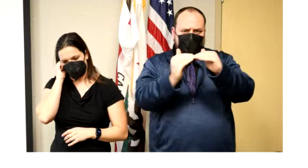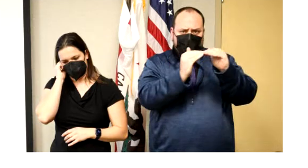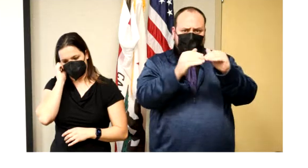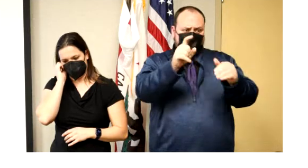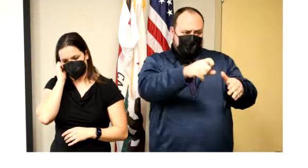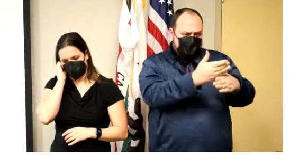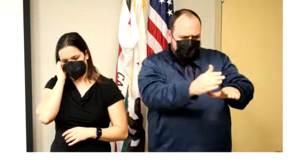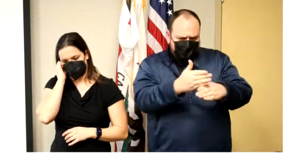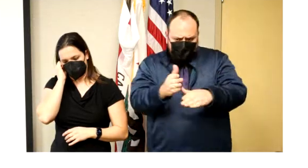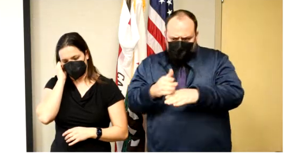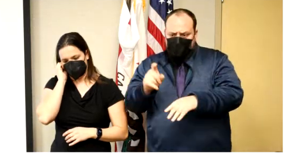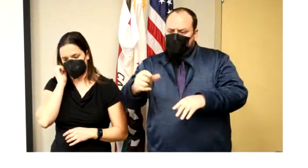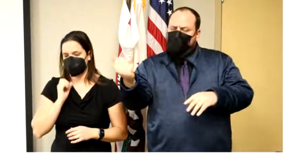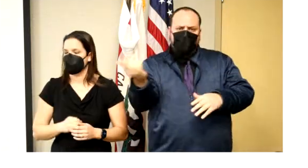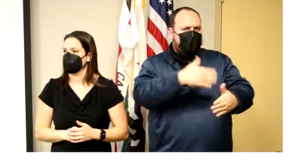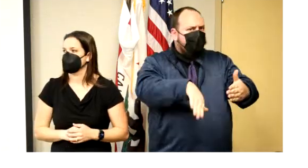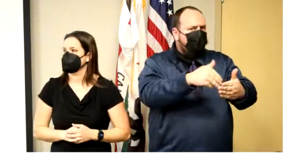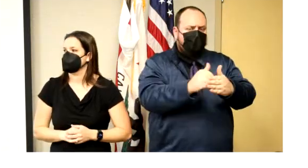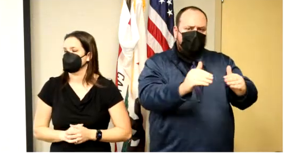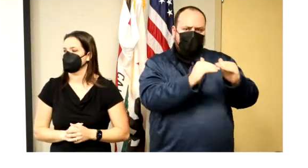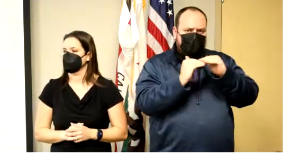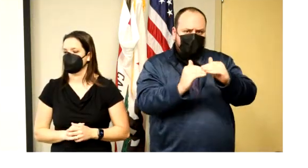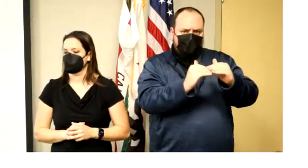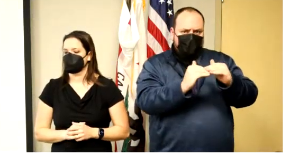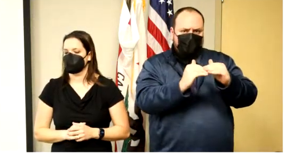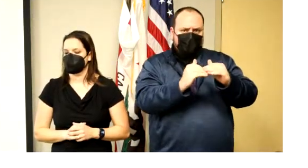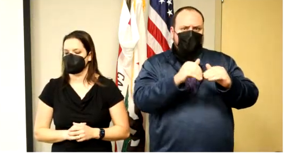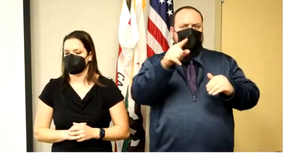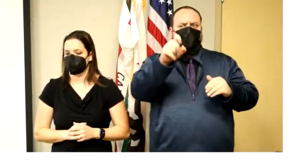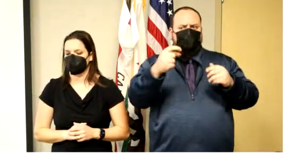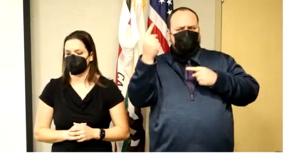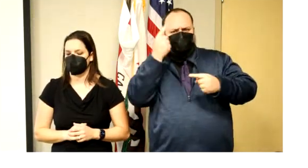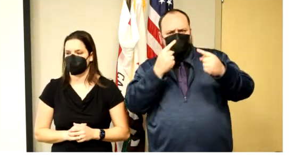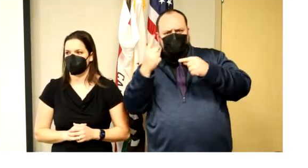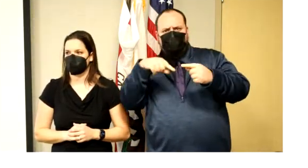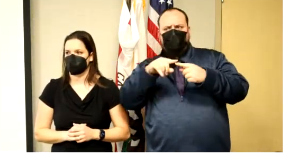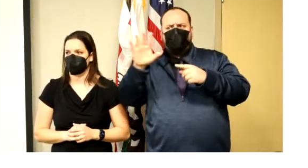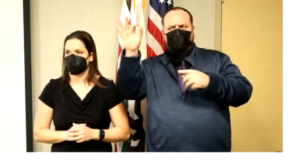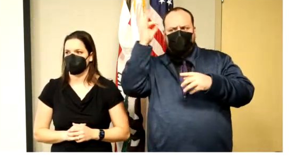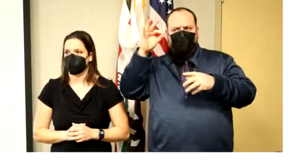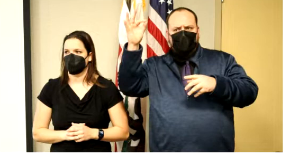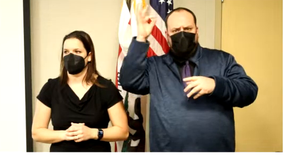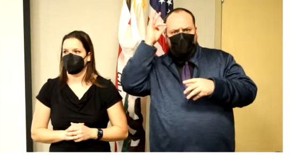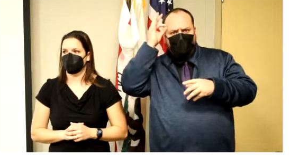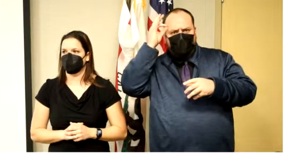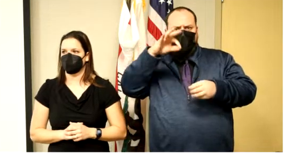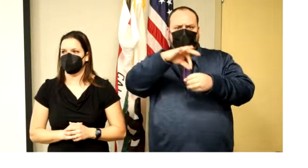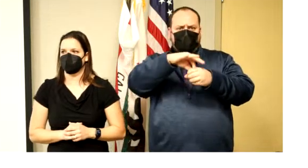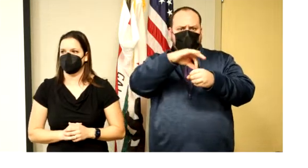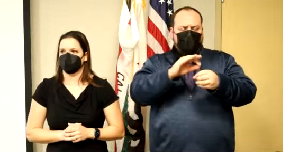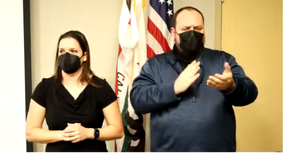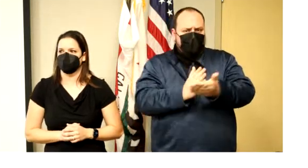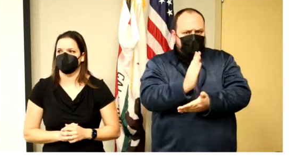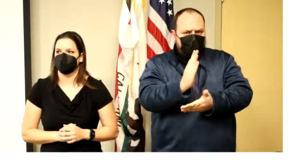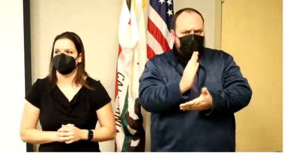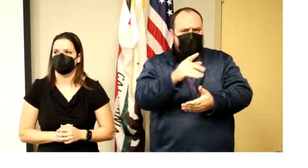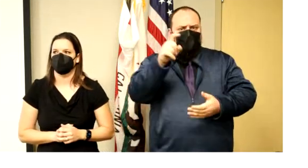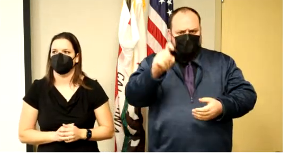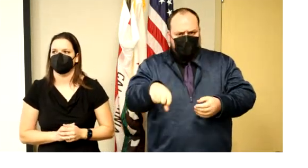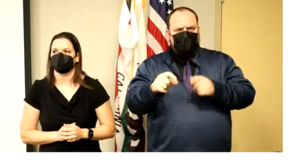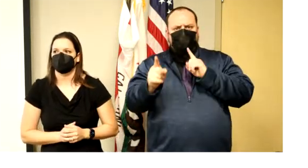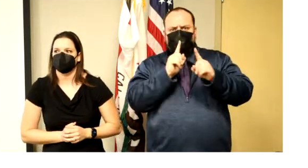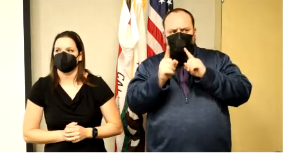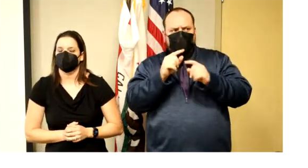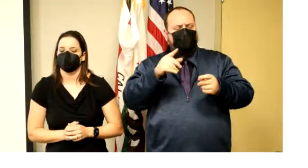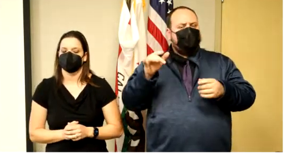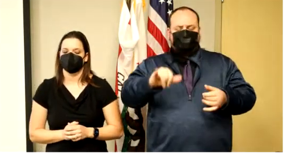equal population. We have consideration under the Federal Voting Rights Act. And this morning I was doing a presentation, and there was a lot of confusion